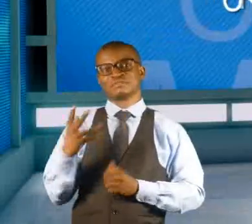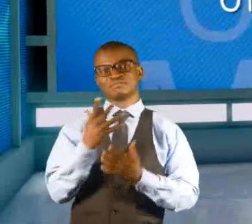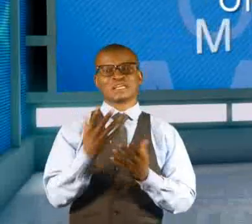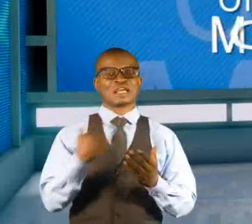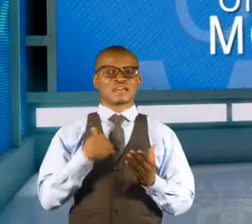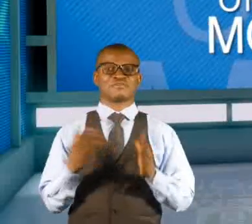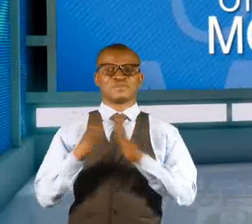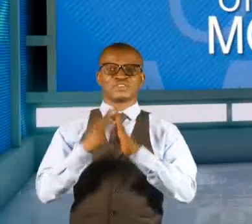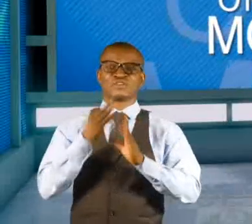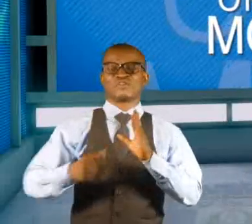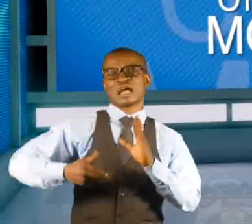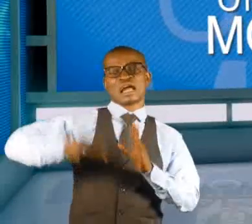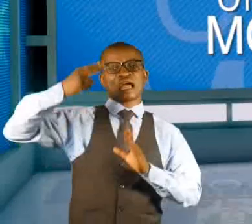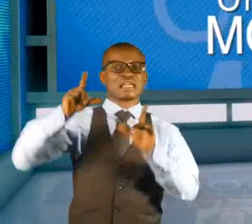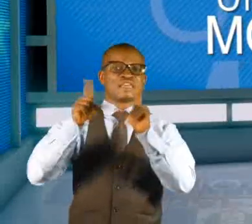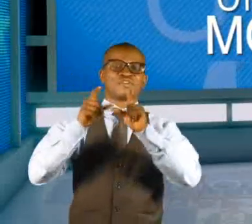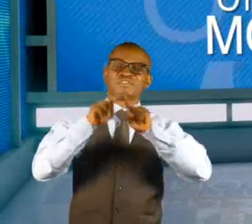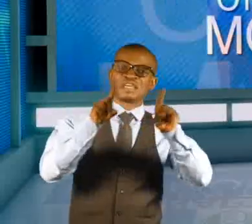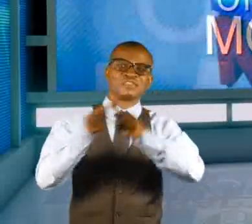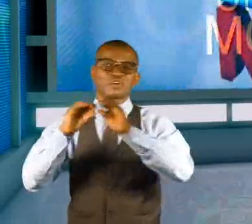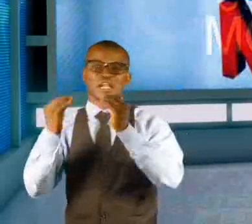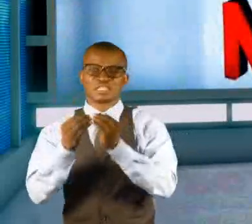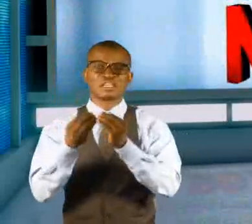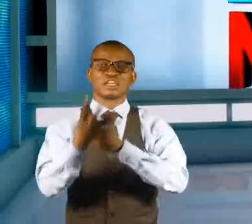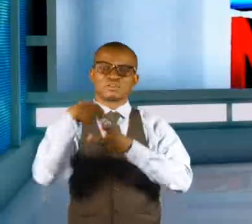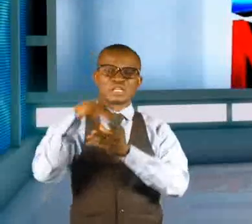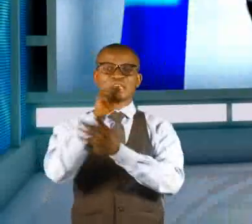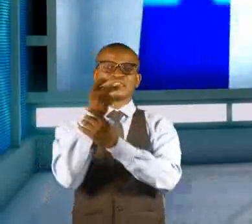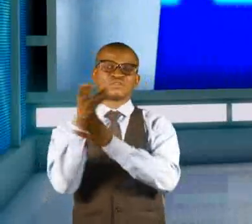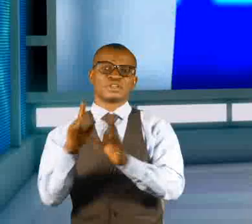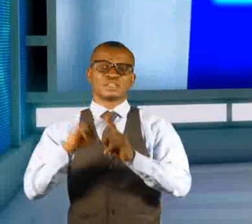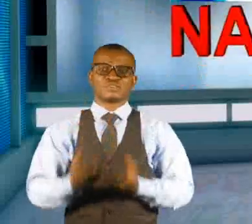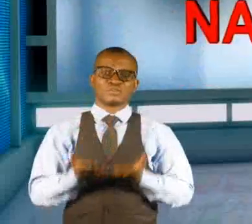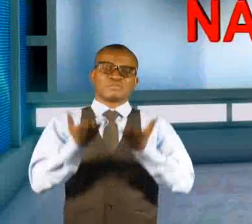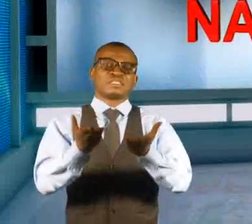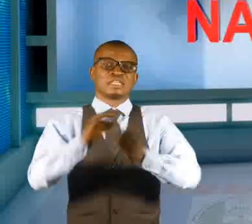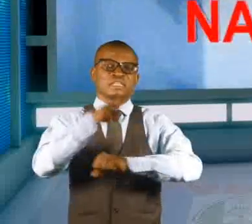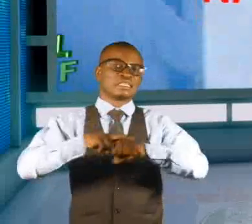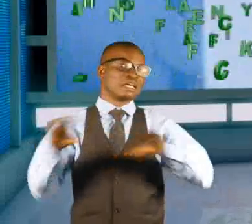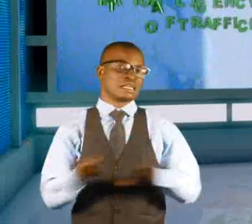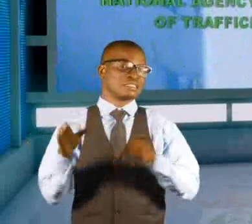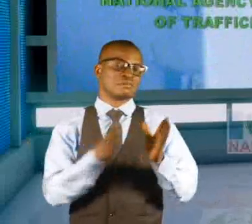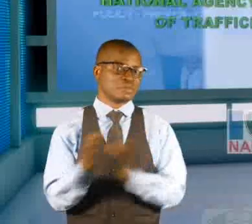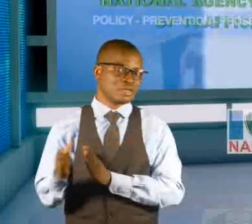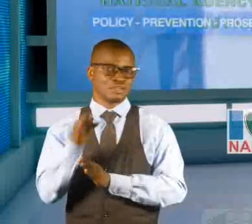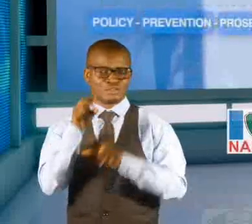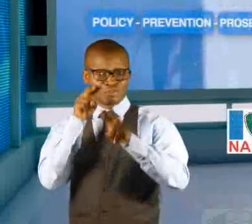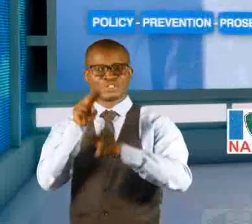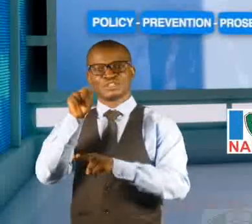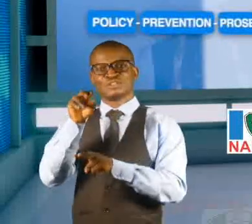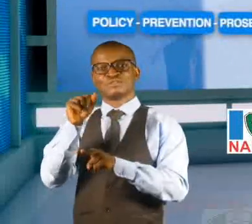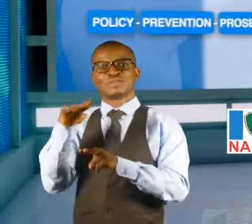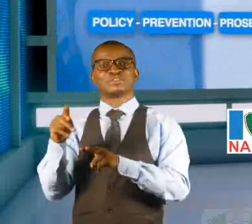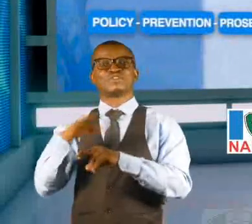convened a high-level meeting of heads of relevant organizations and stakeholders to present the National Action Plan. You're